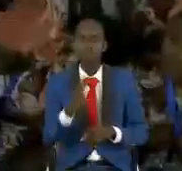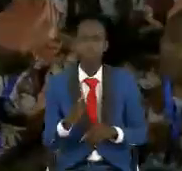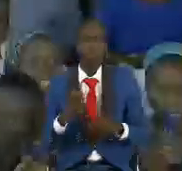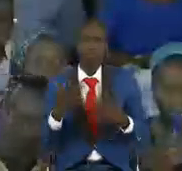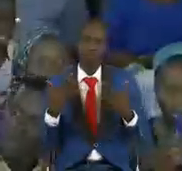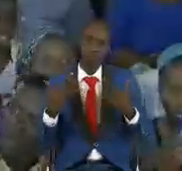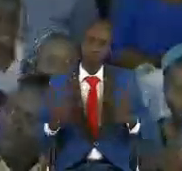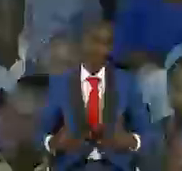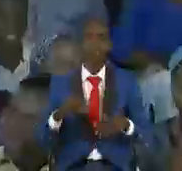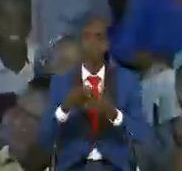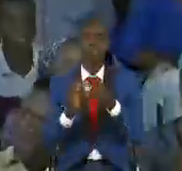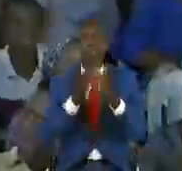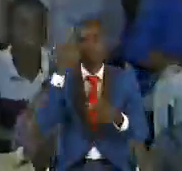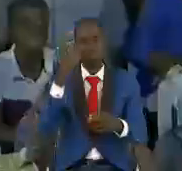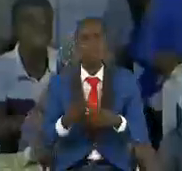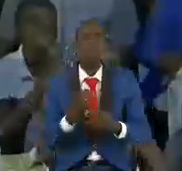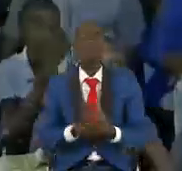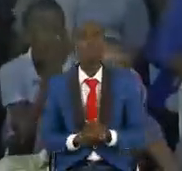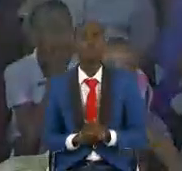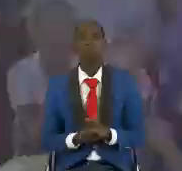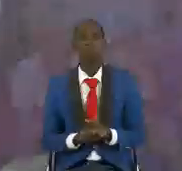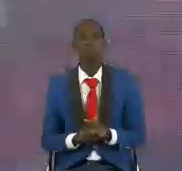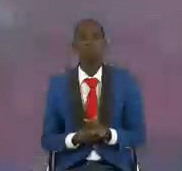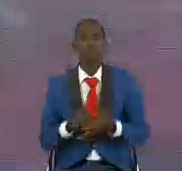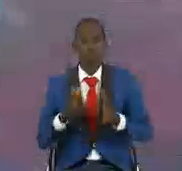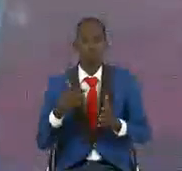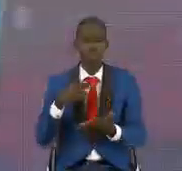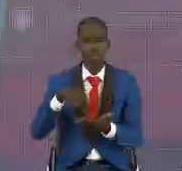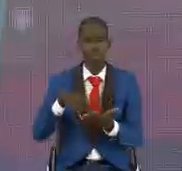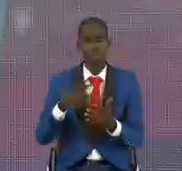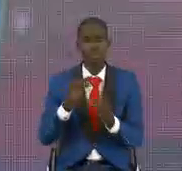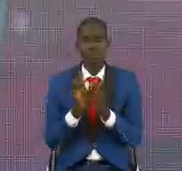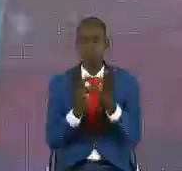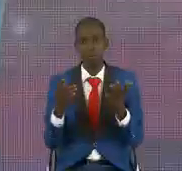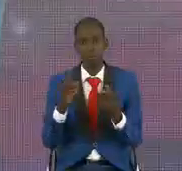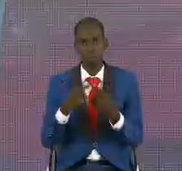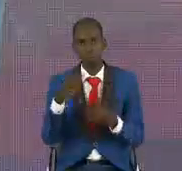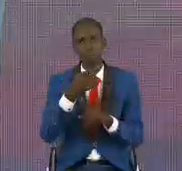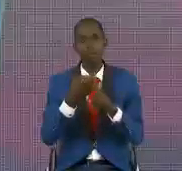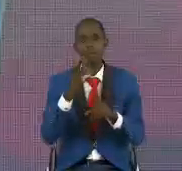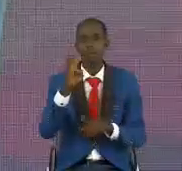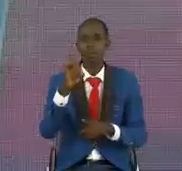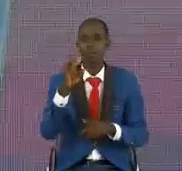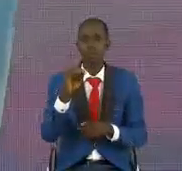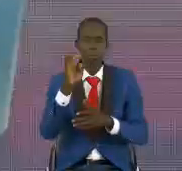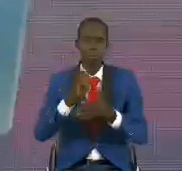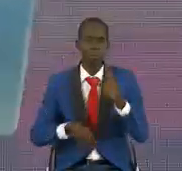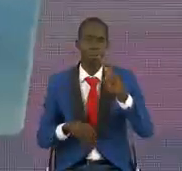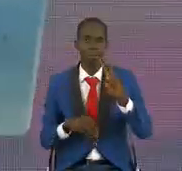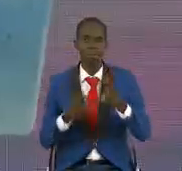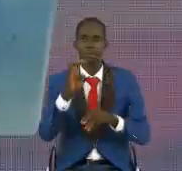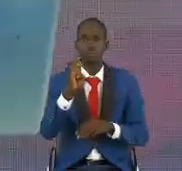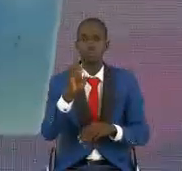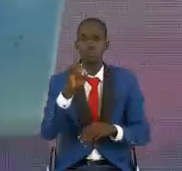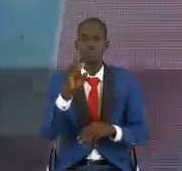Jesus' name. Let me read the scripture to you from Exodus chapter 6. We're reading from